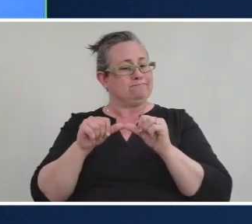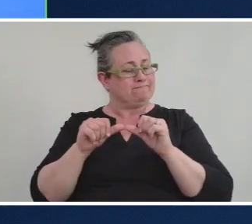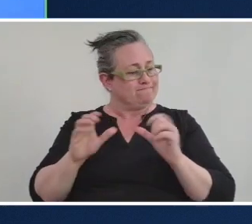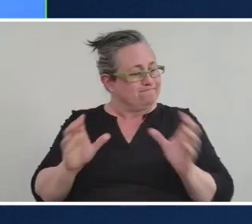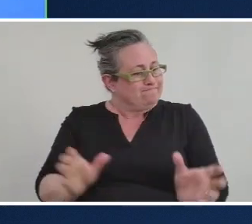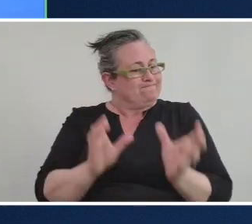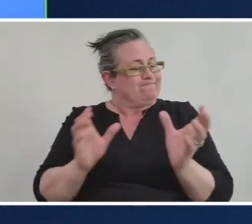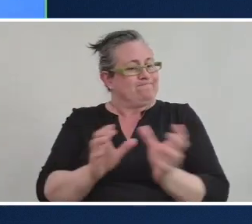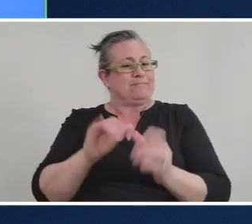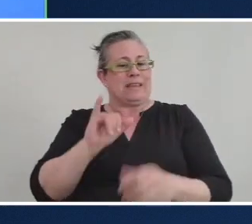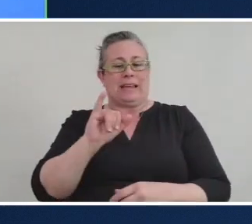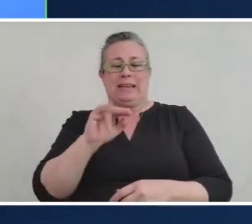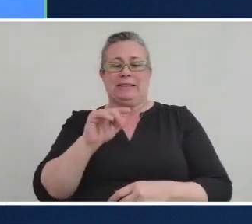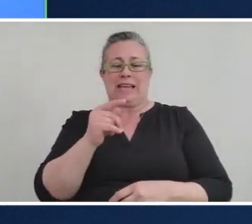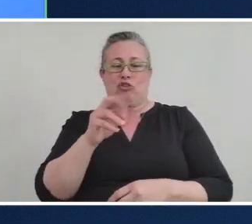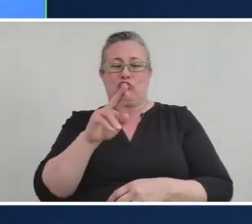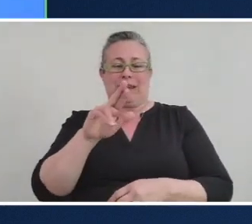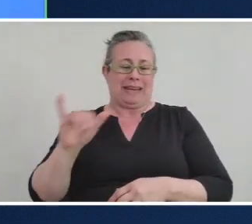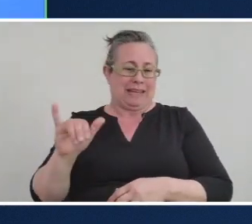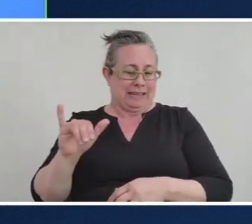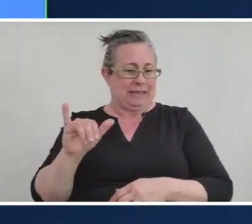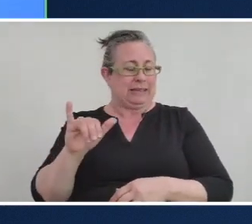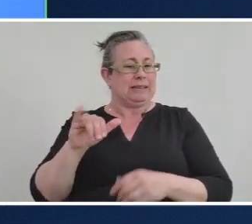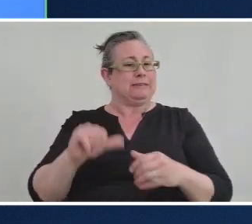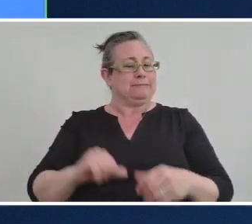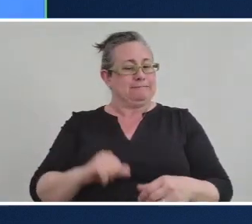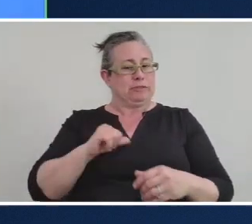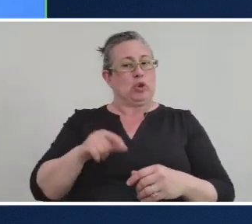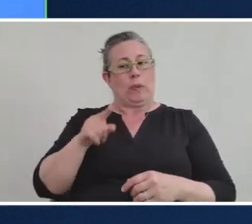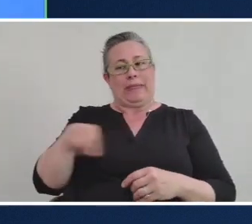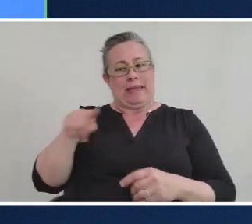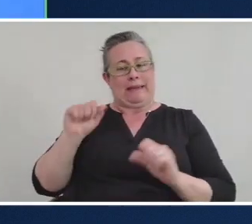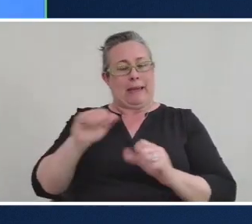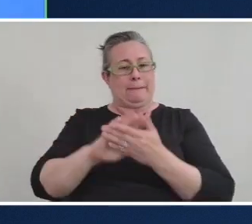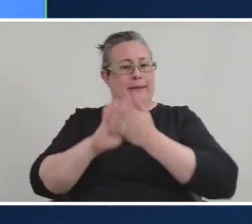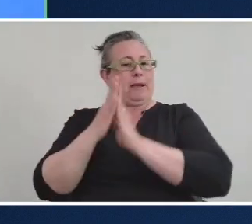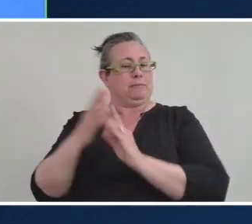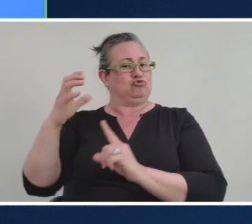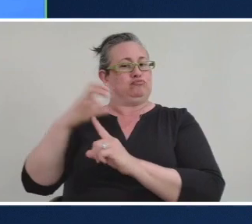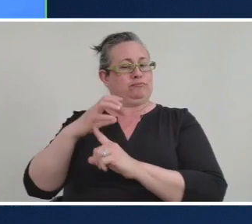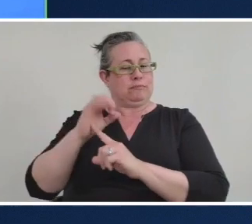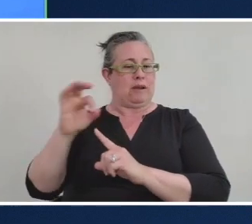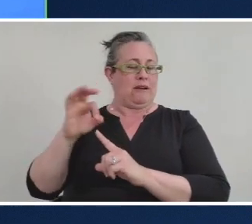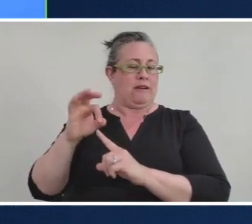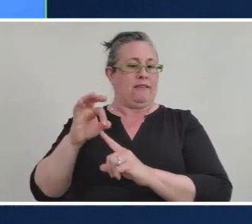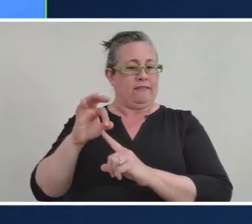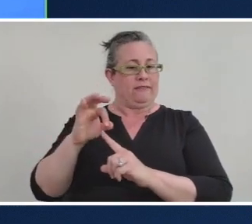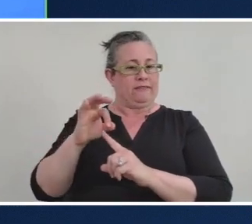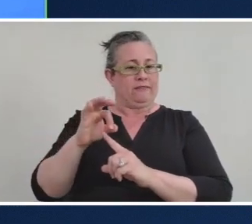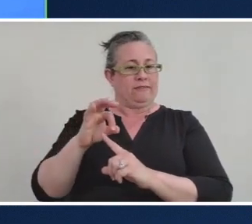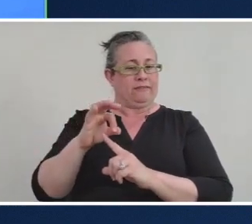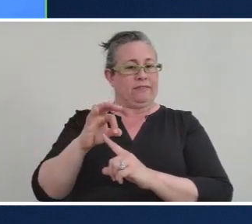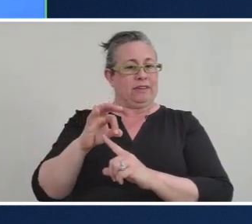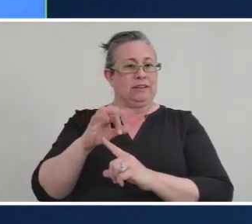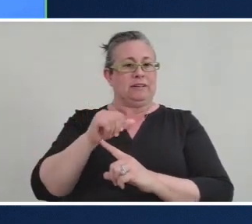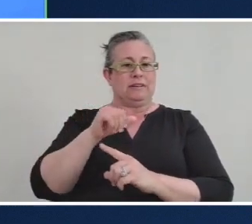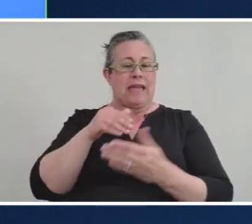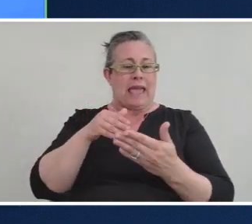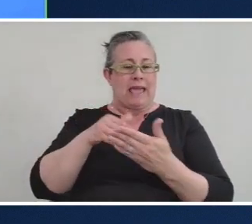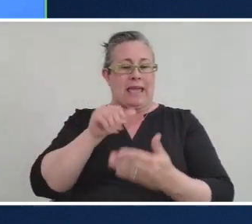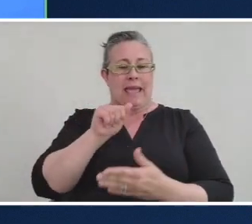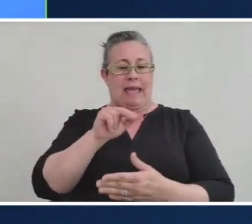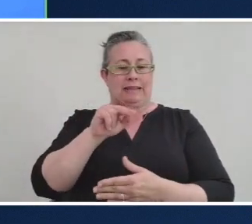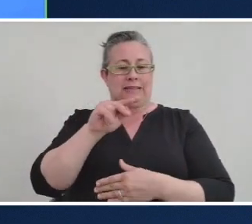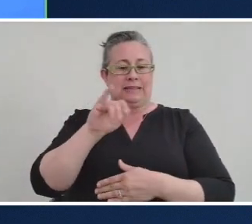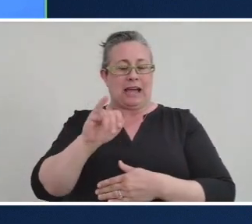can be allies and champions of anti-corruption. And then finally, on the non-state actor question, it's so important, and I don't think